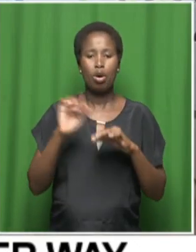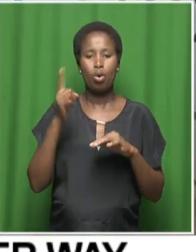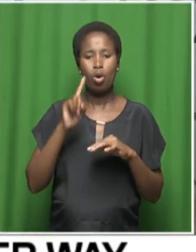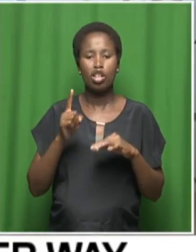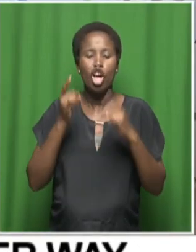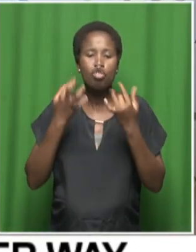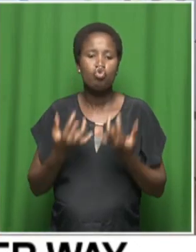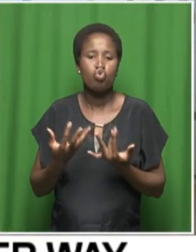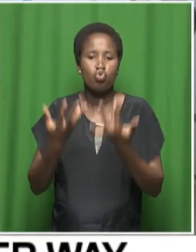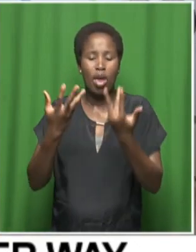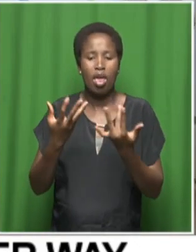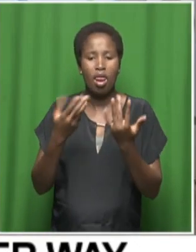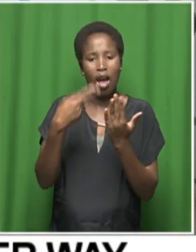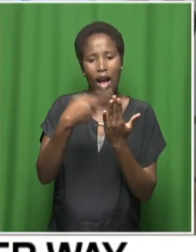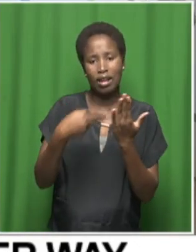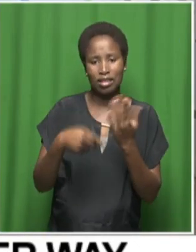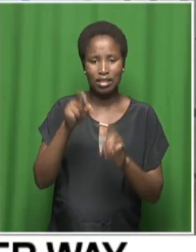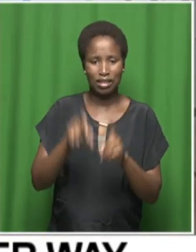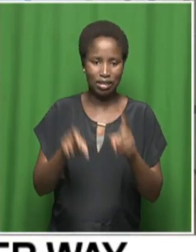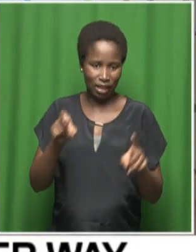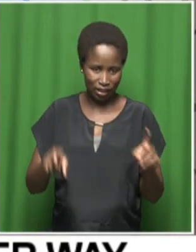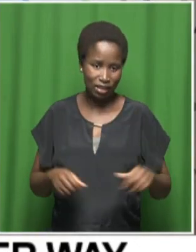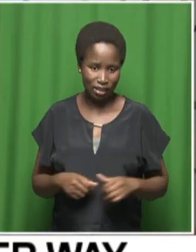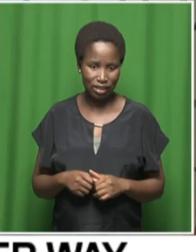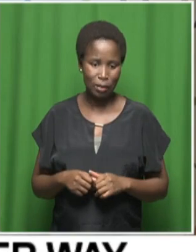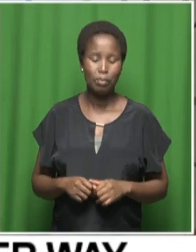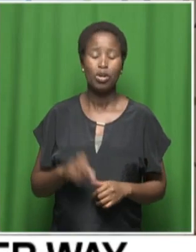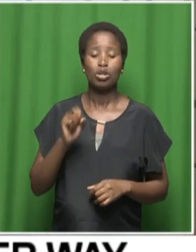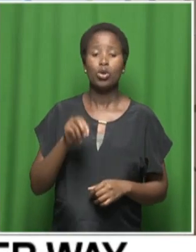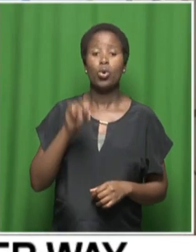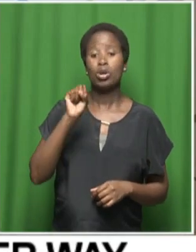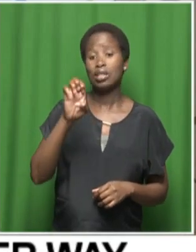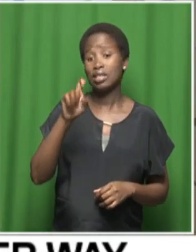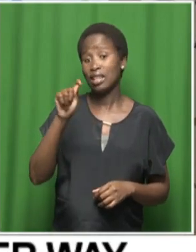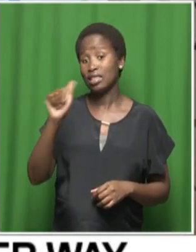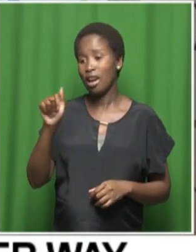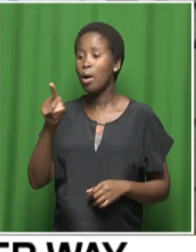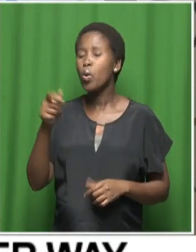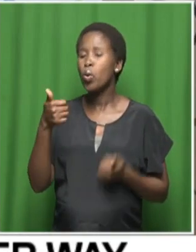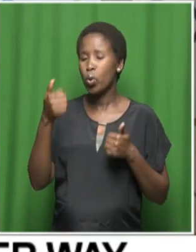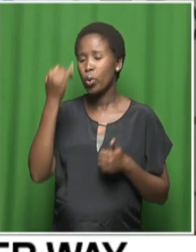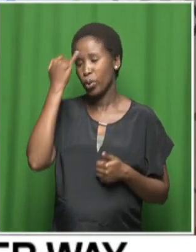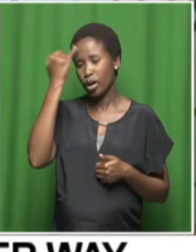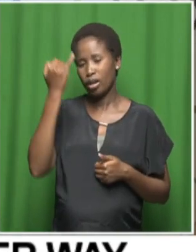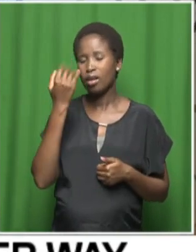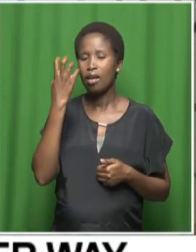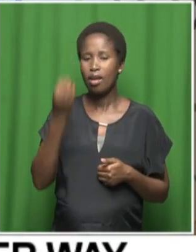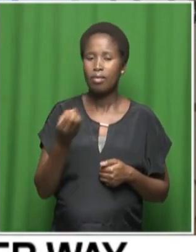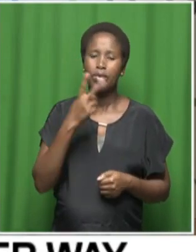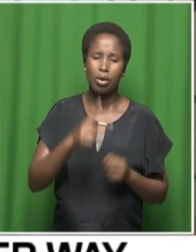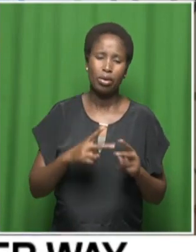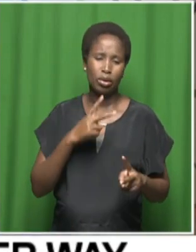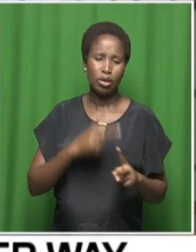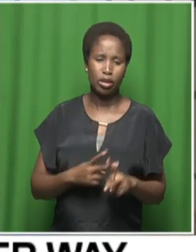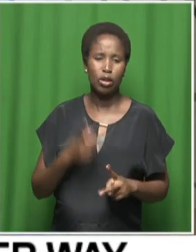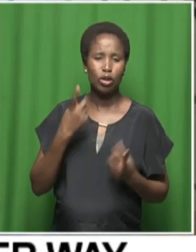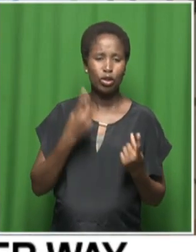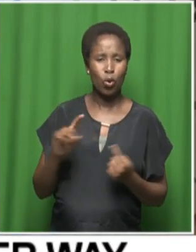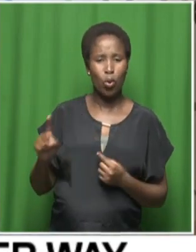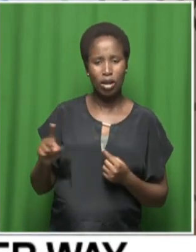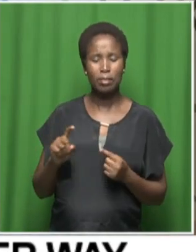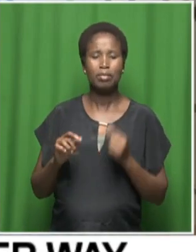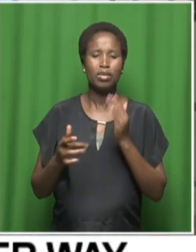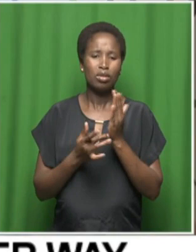So it's very important, the issue of skills, the CETA is also coming in. We are also bringing in, by the way, our technical